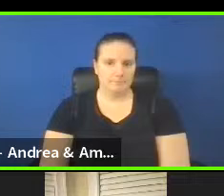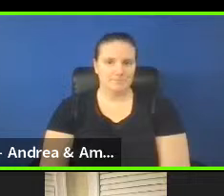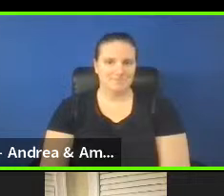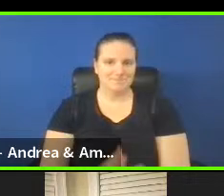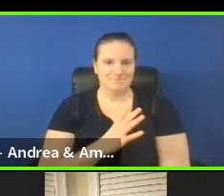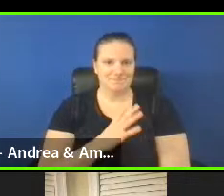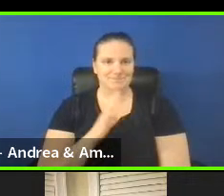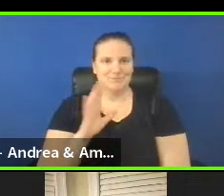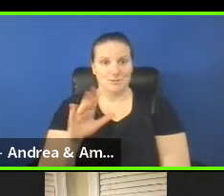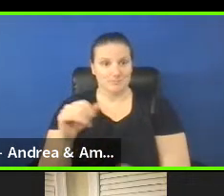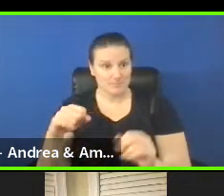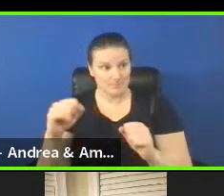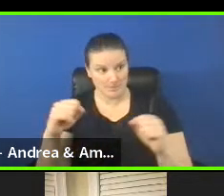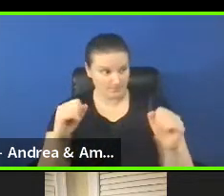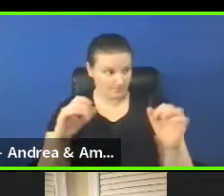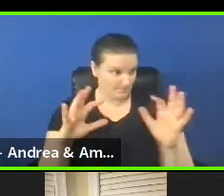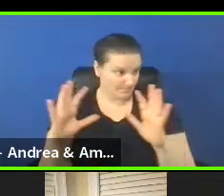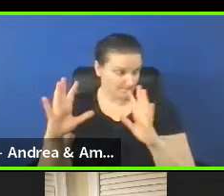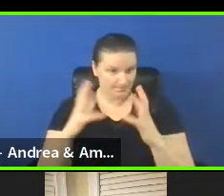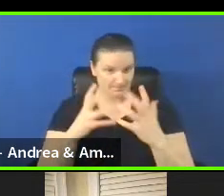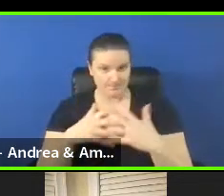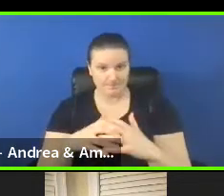Great, so I think we're saying yes.